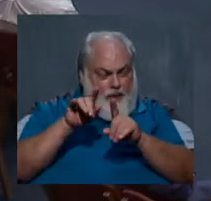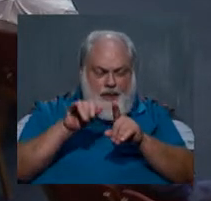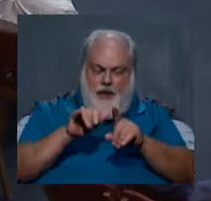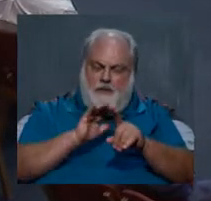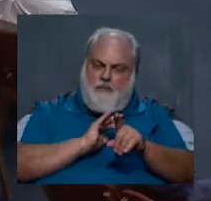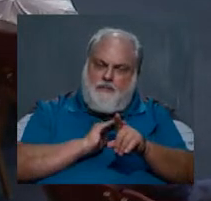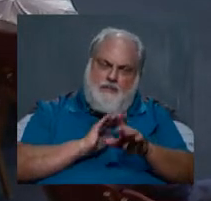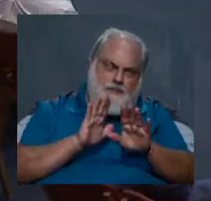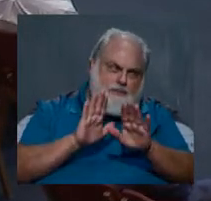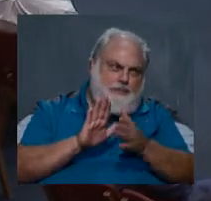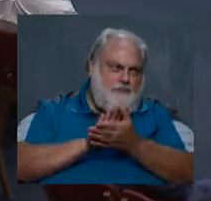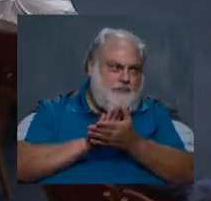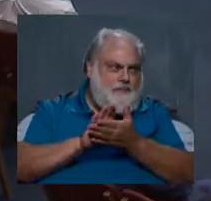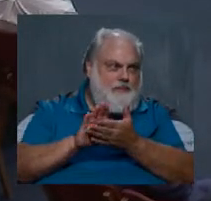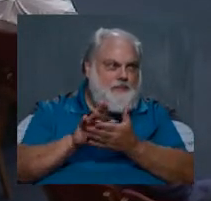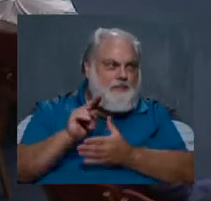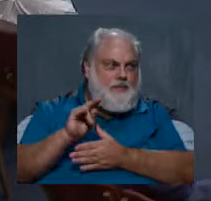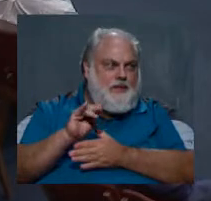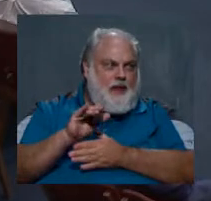Isn't it nice?